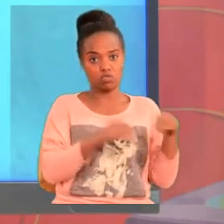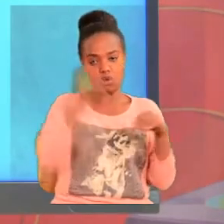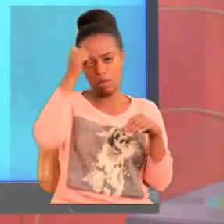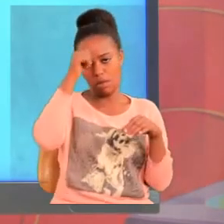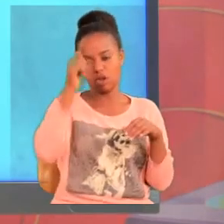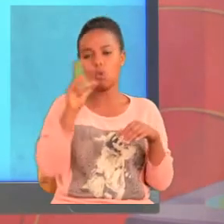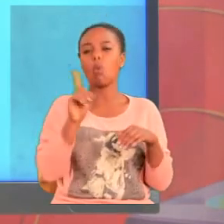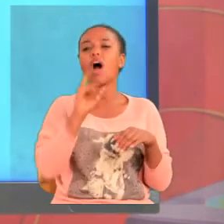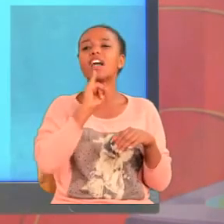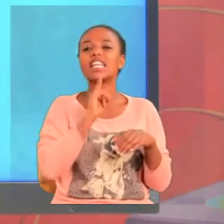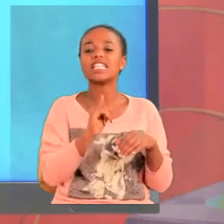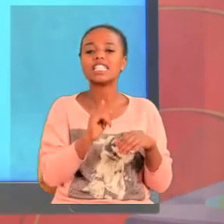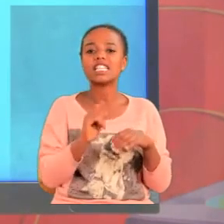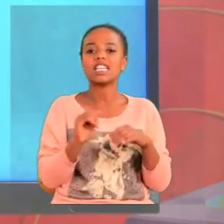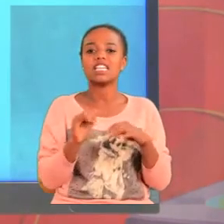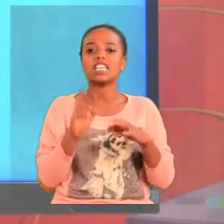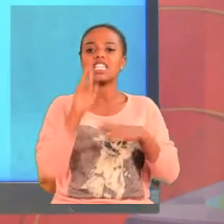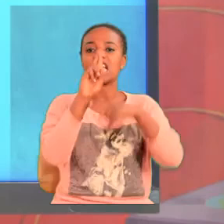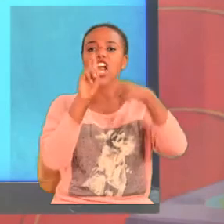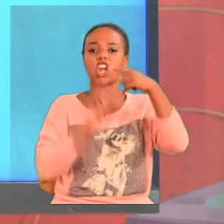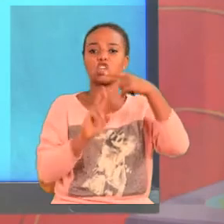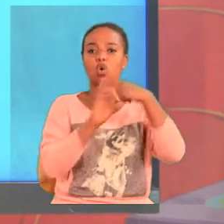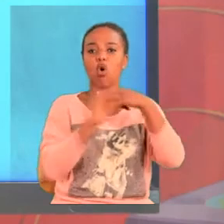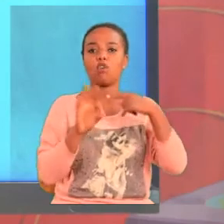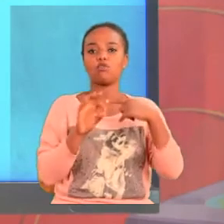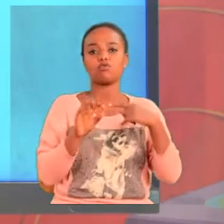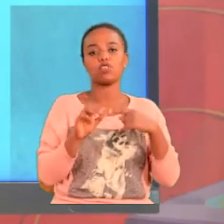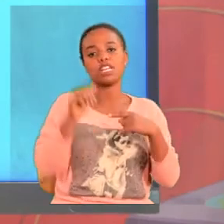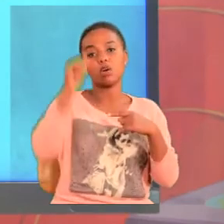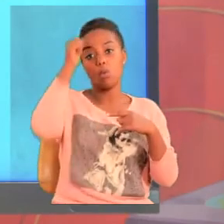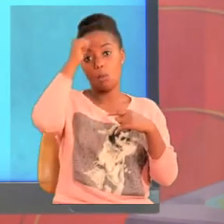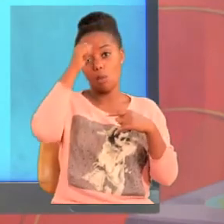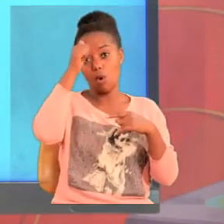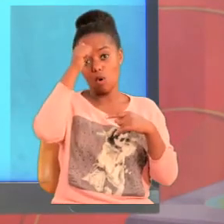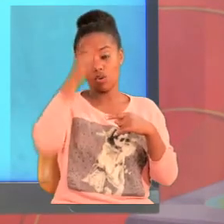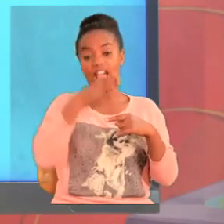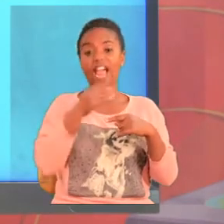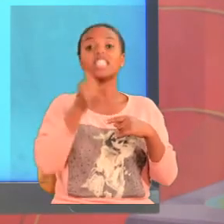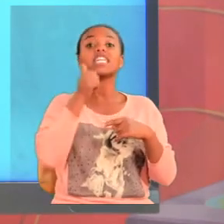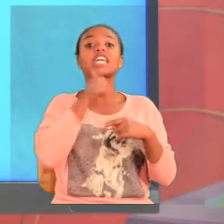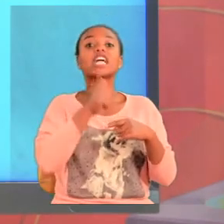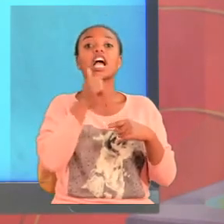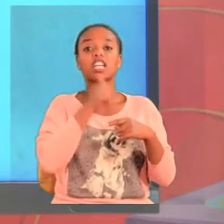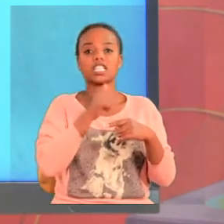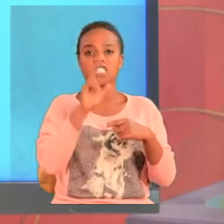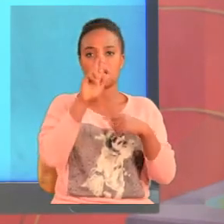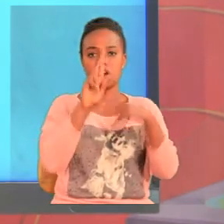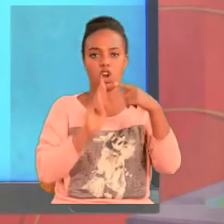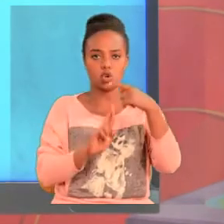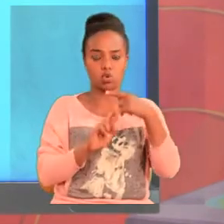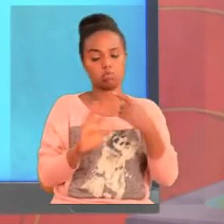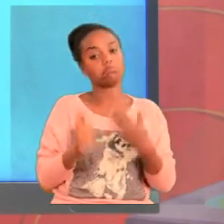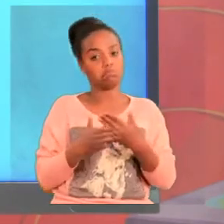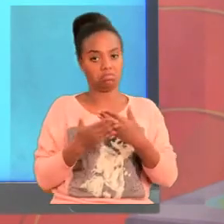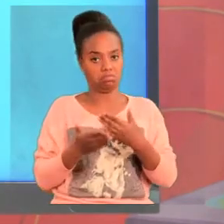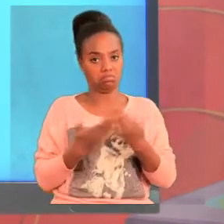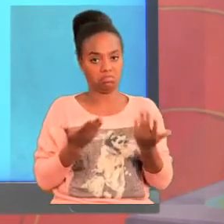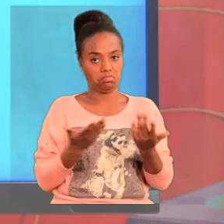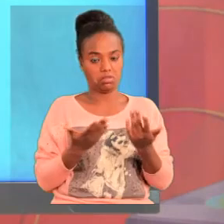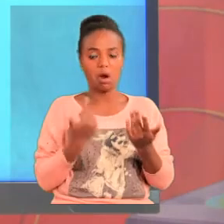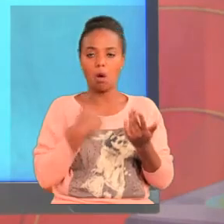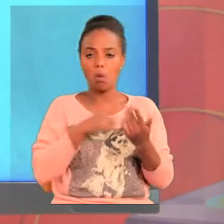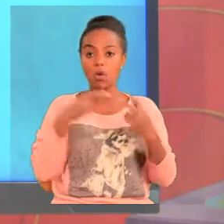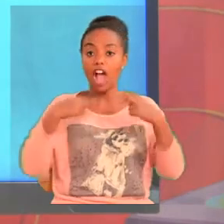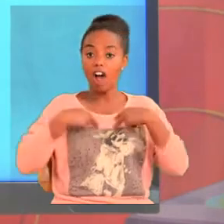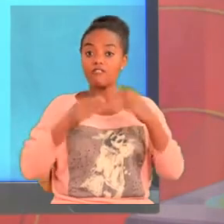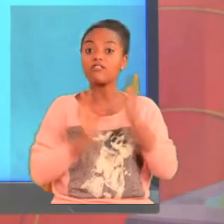what is the ratio of the number of boys to the number of girls? This one is simple. We have the number of